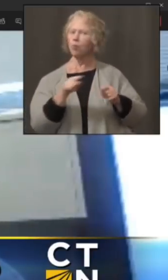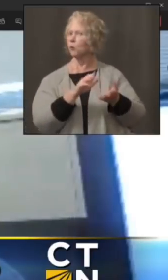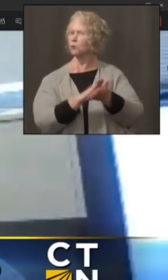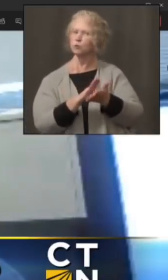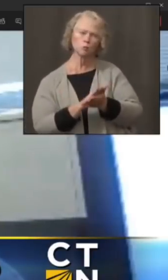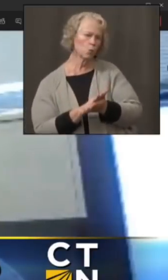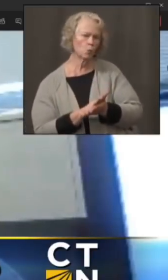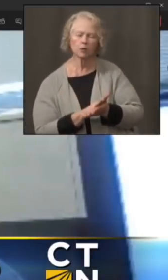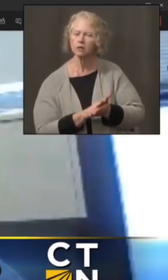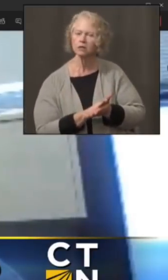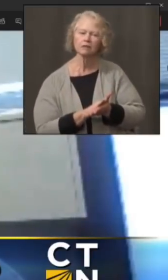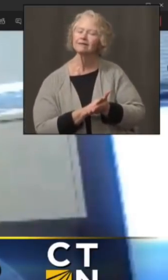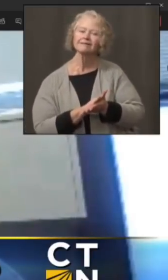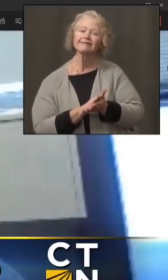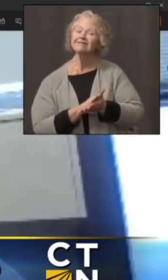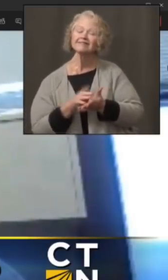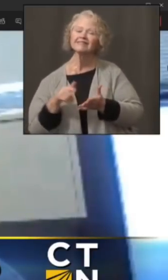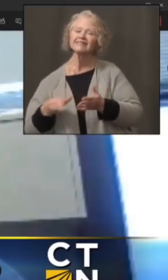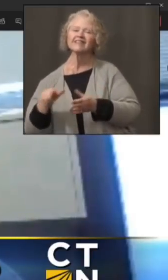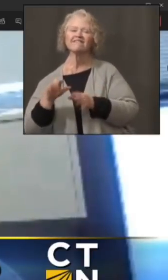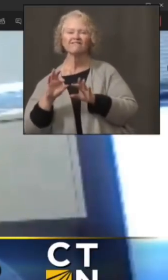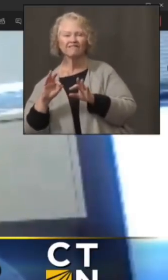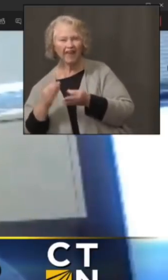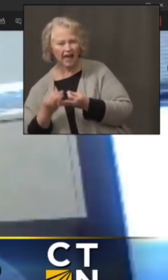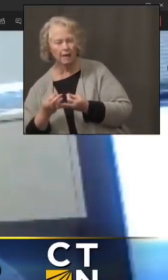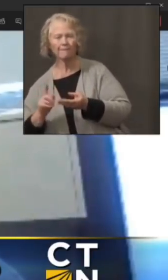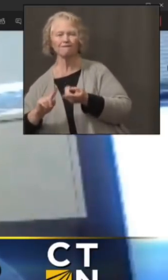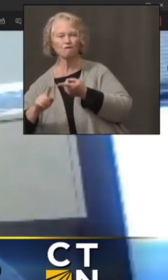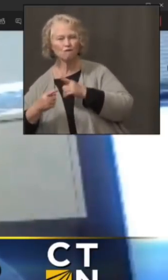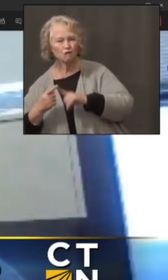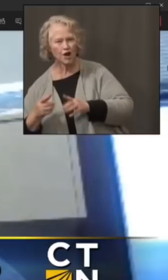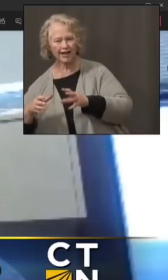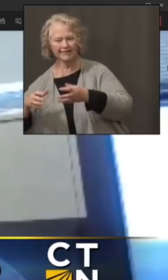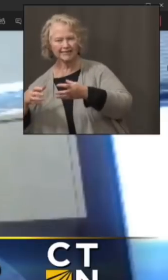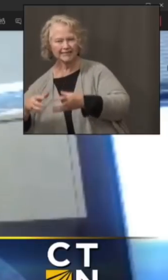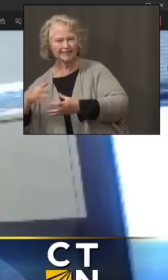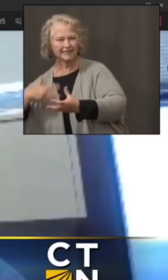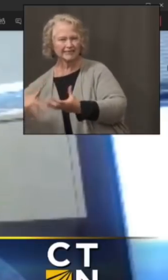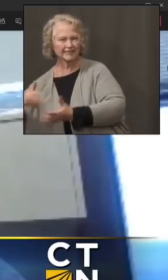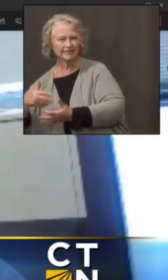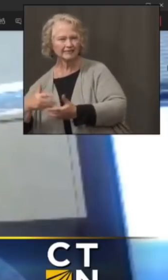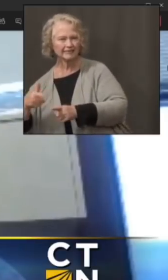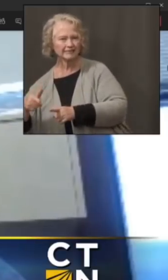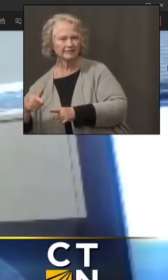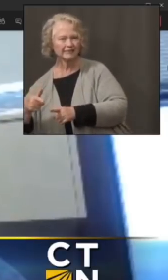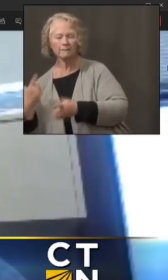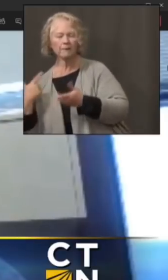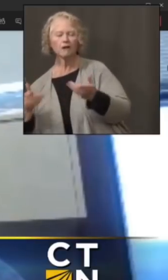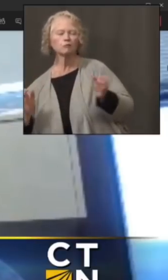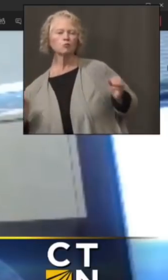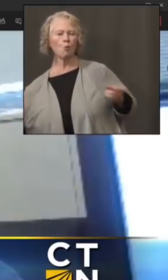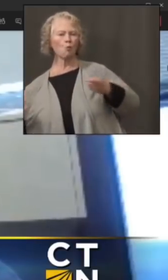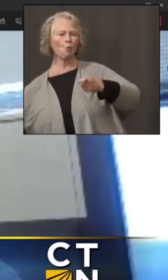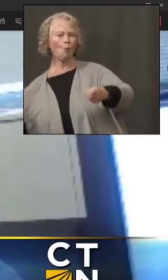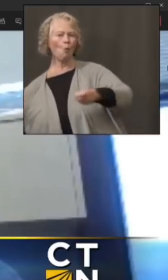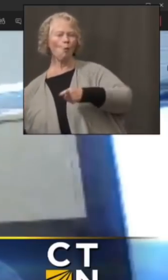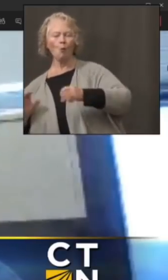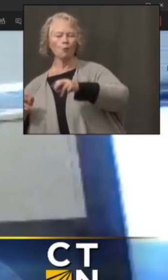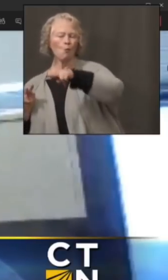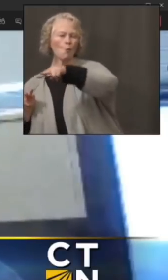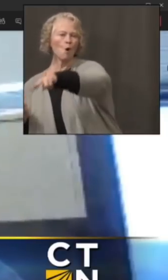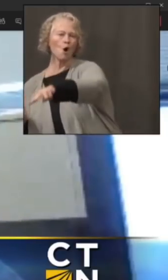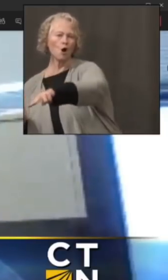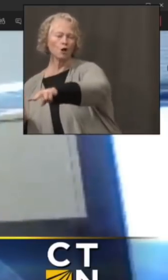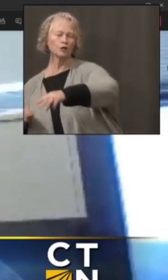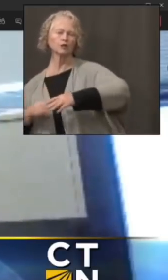families and friends and groups outside of, I'll say, a controlled environment where there are protocols in place. So that's something I think